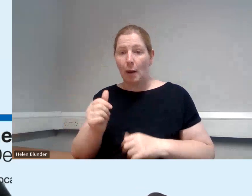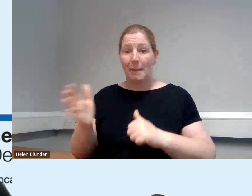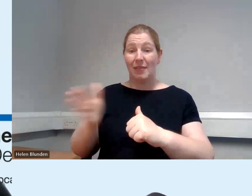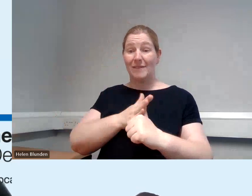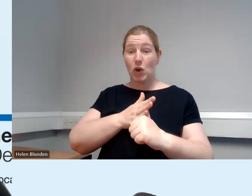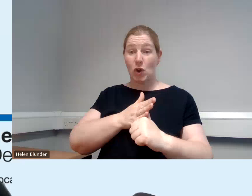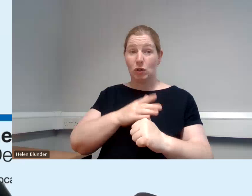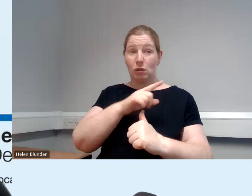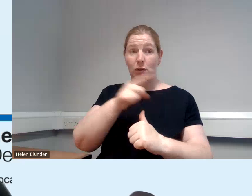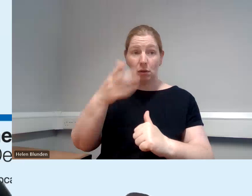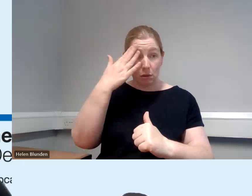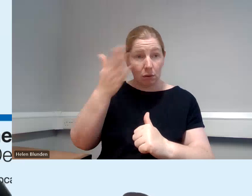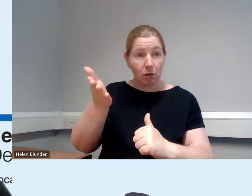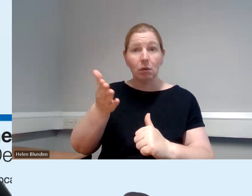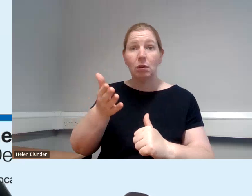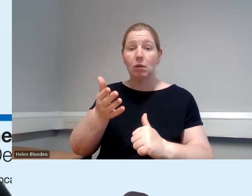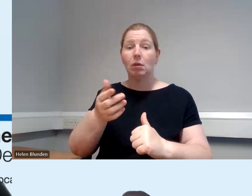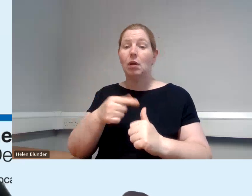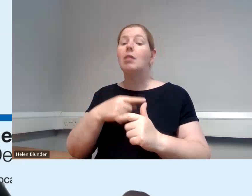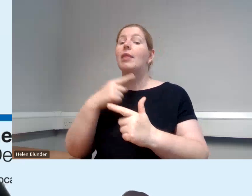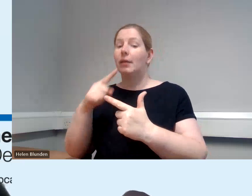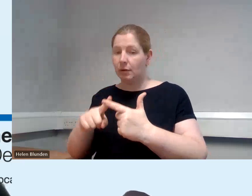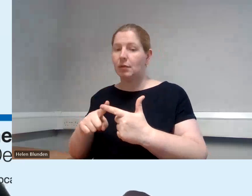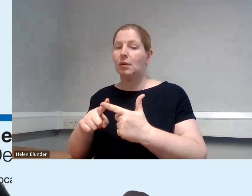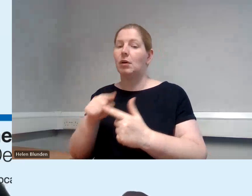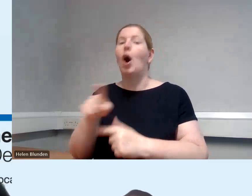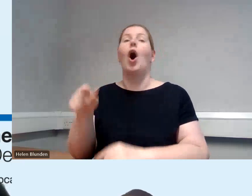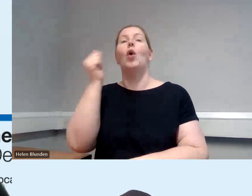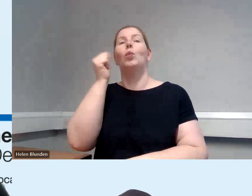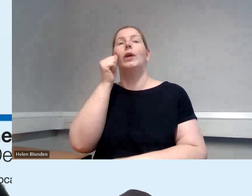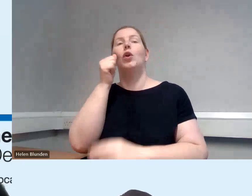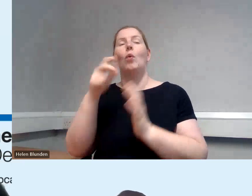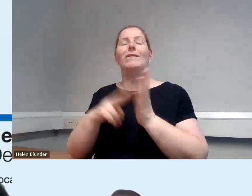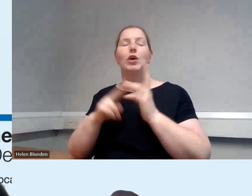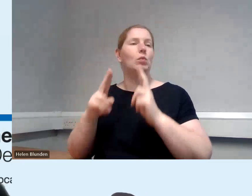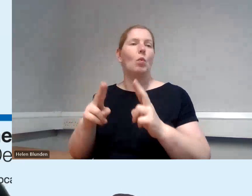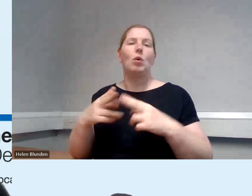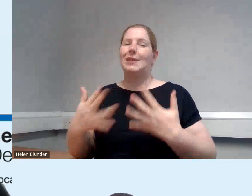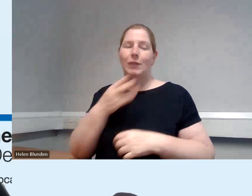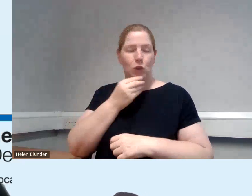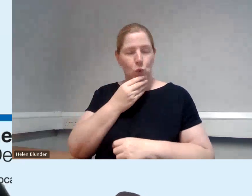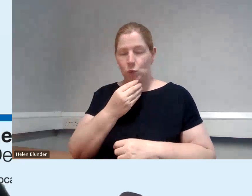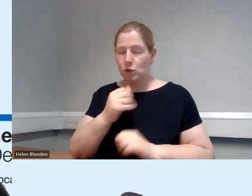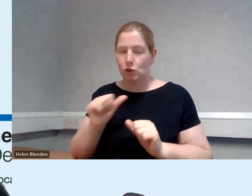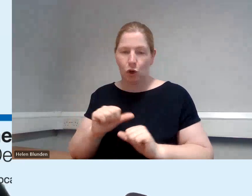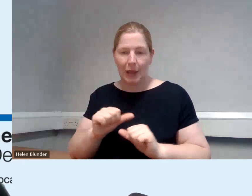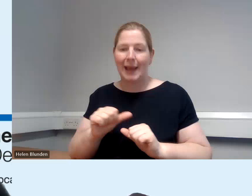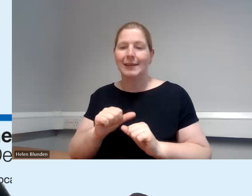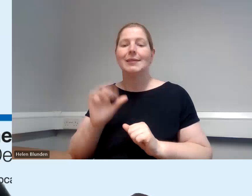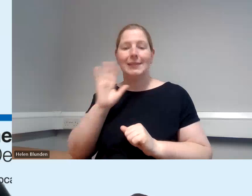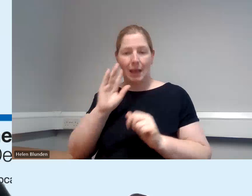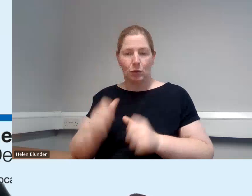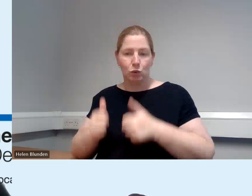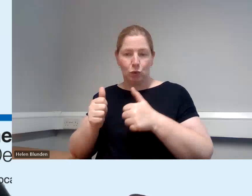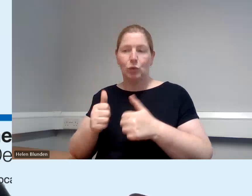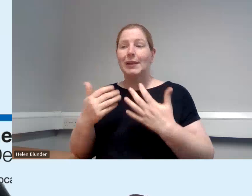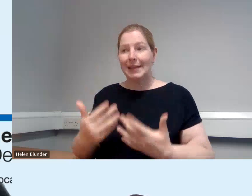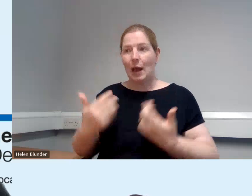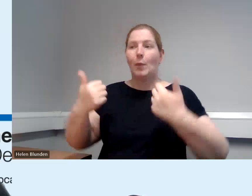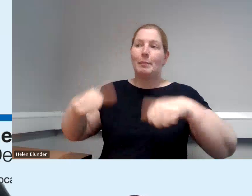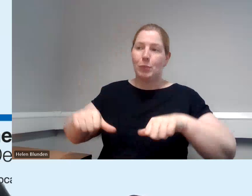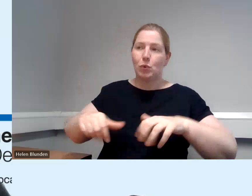the next one we did was like, yeah, we know about one now, but I've not used one and it sounds like it would be good. And we're just starting to see it